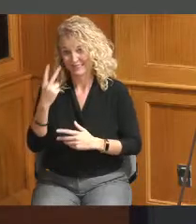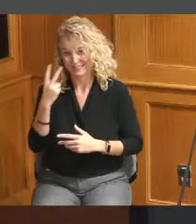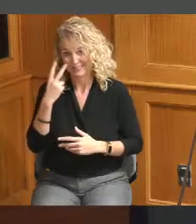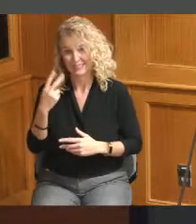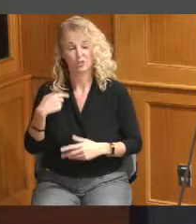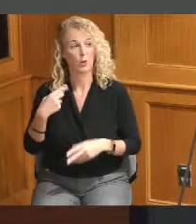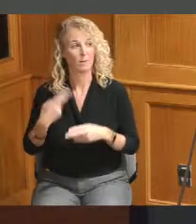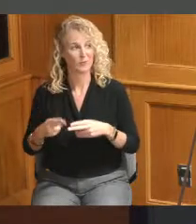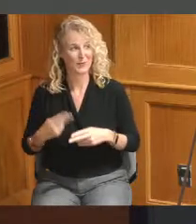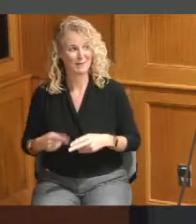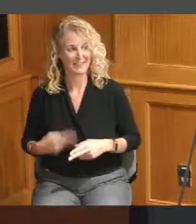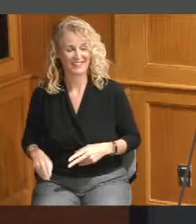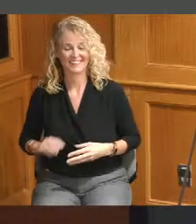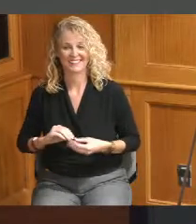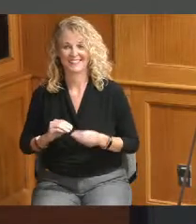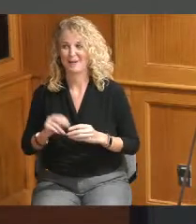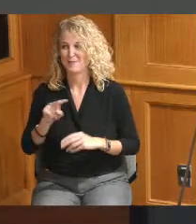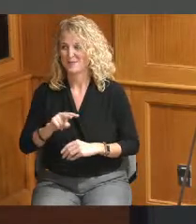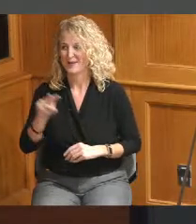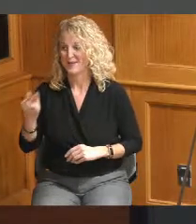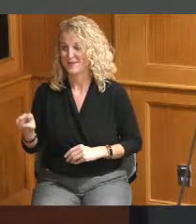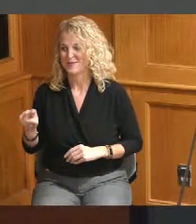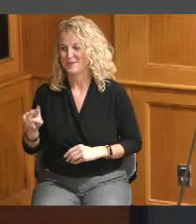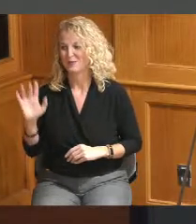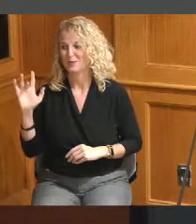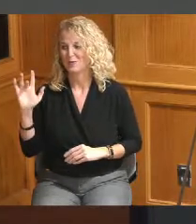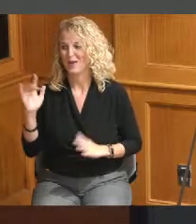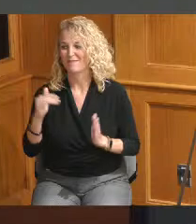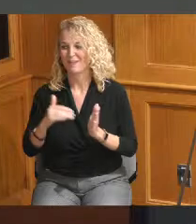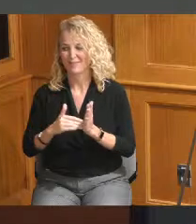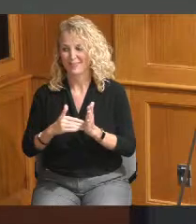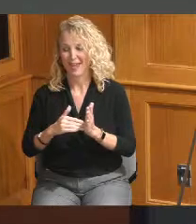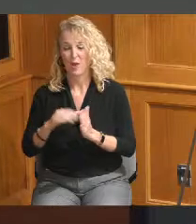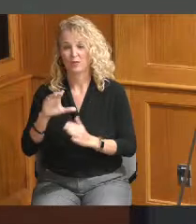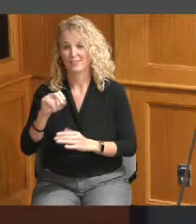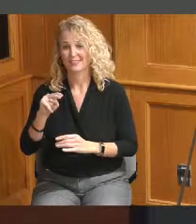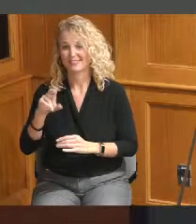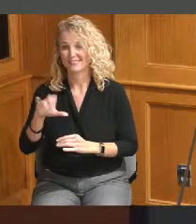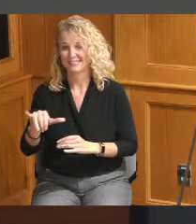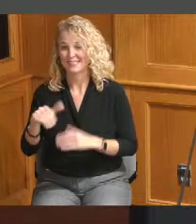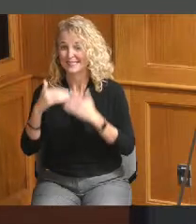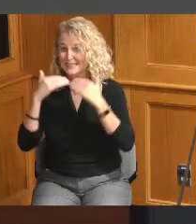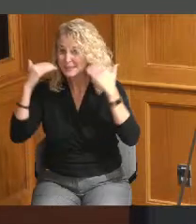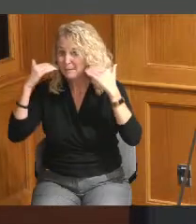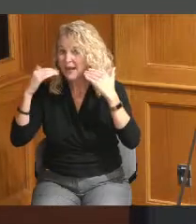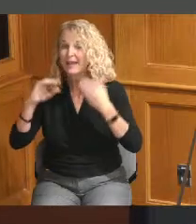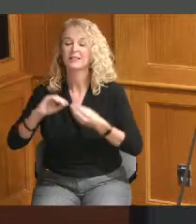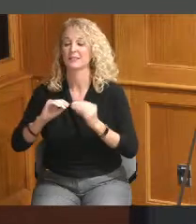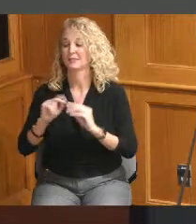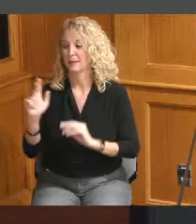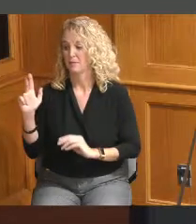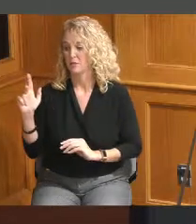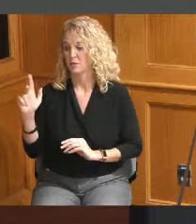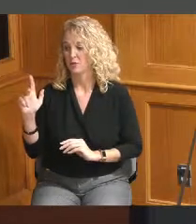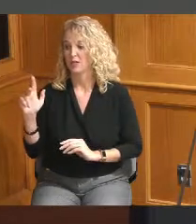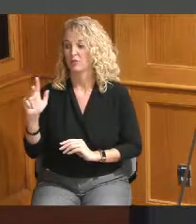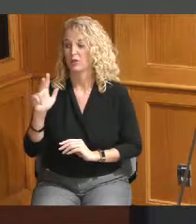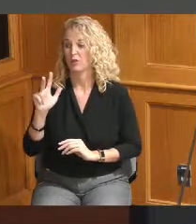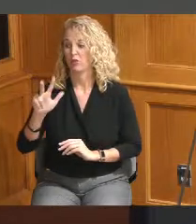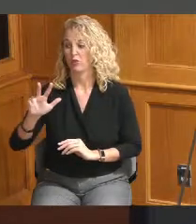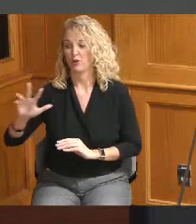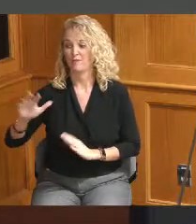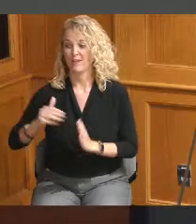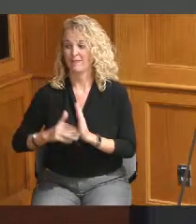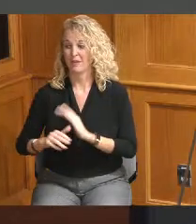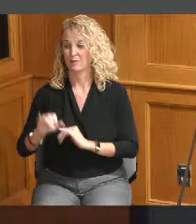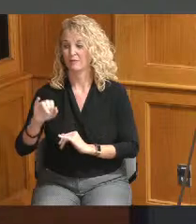them briefly. Item 22 is $25,000 to Cincy Smiles. Item 23 is $35,000 to